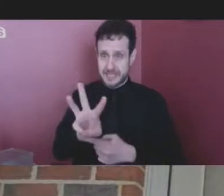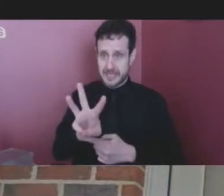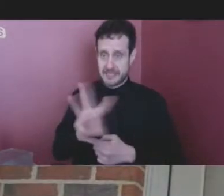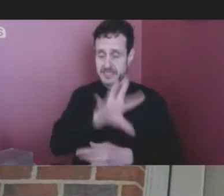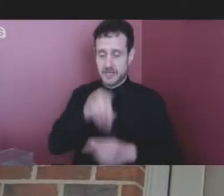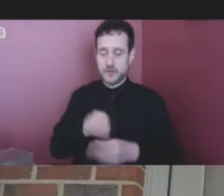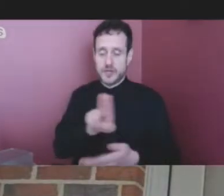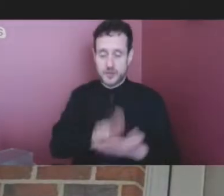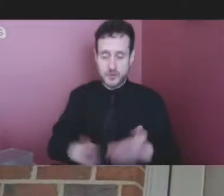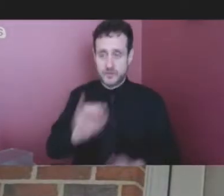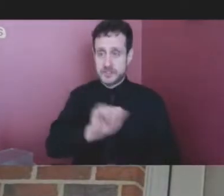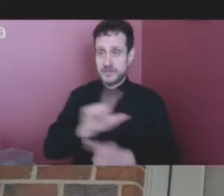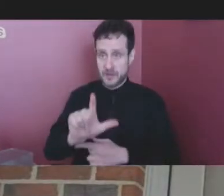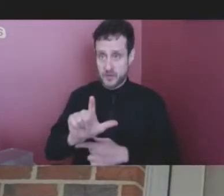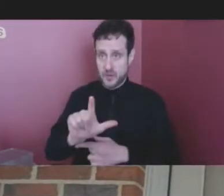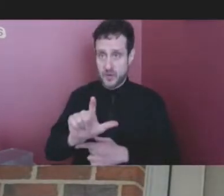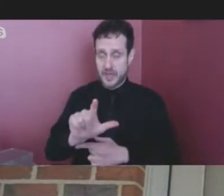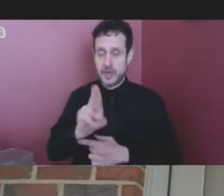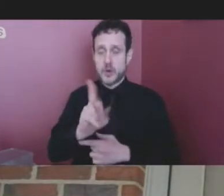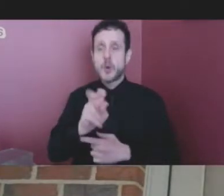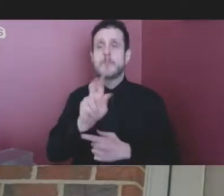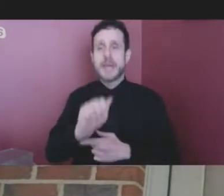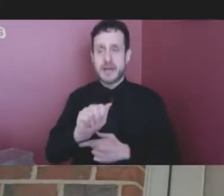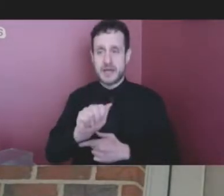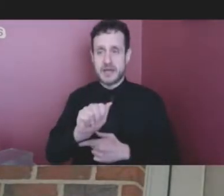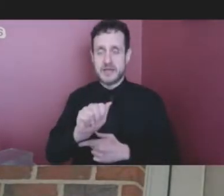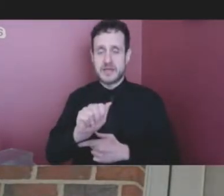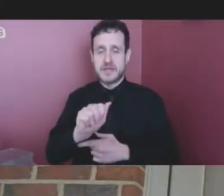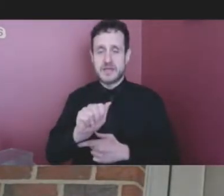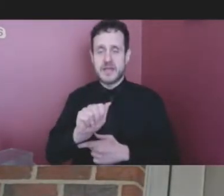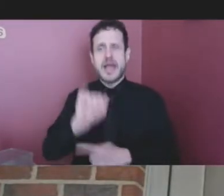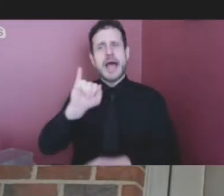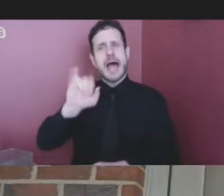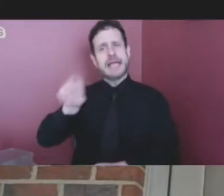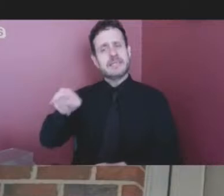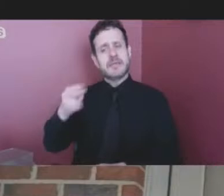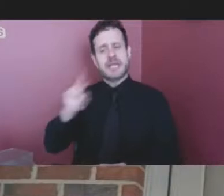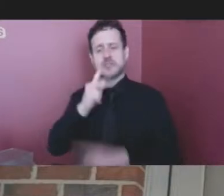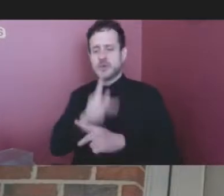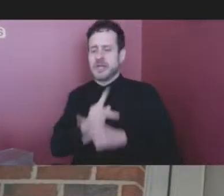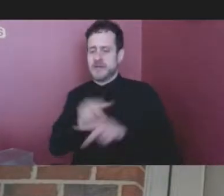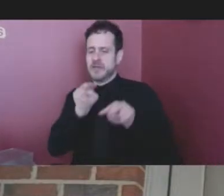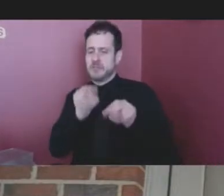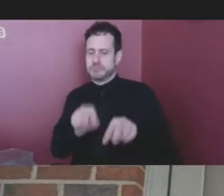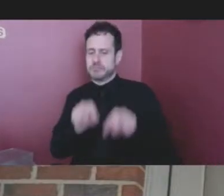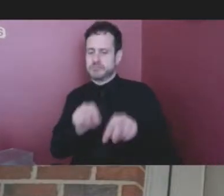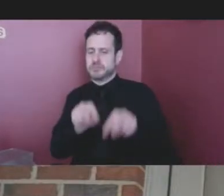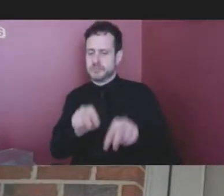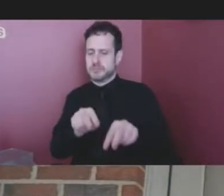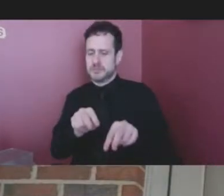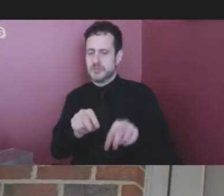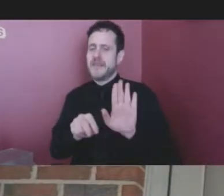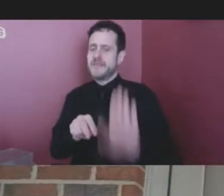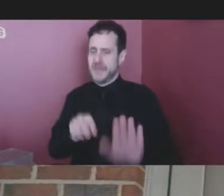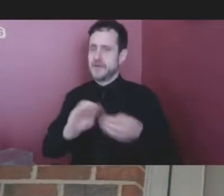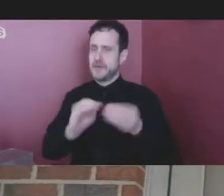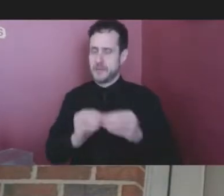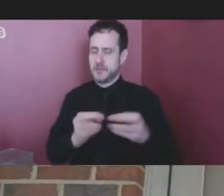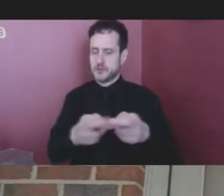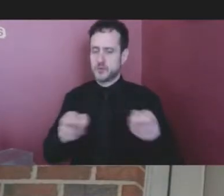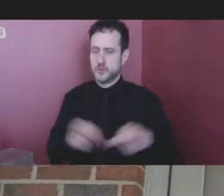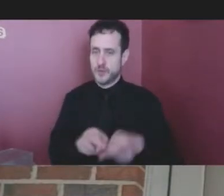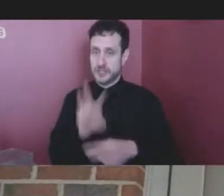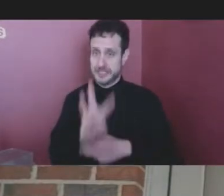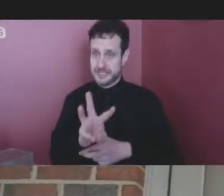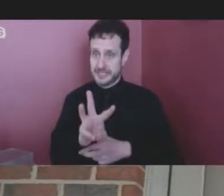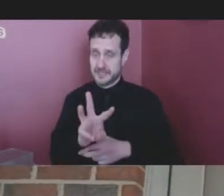of Illinois at Urbana-Champaign, IDPH has been carefully examining the data. This is